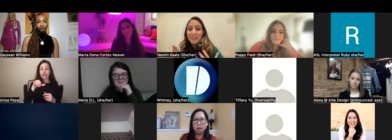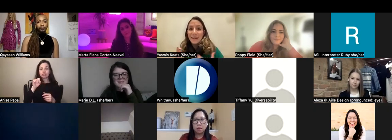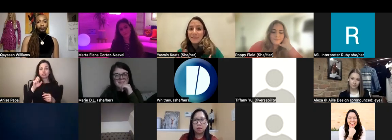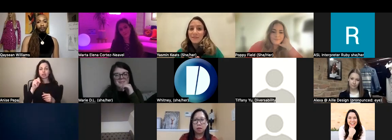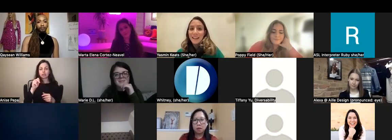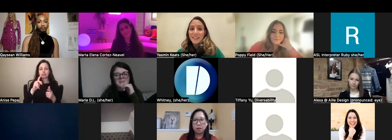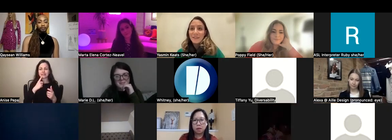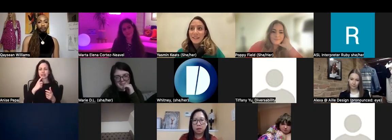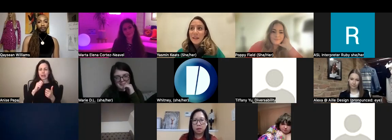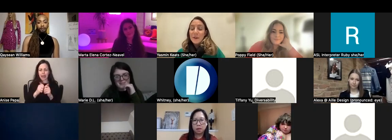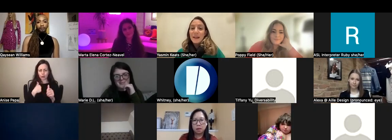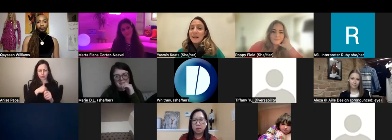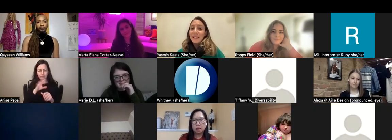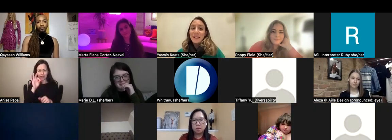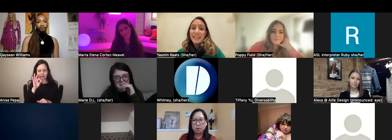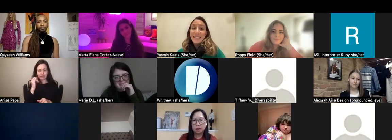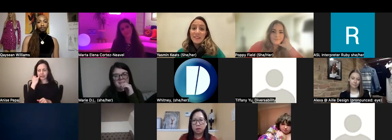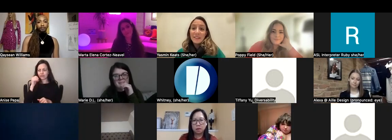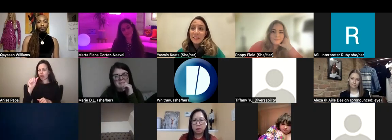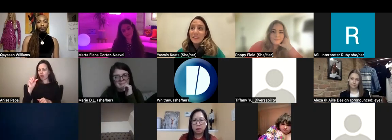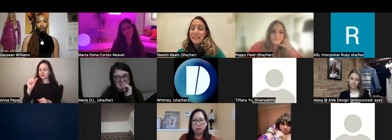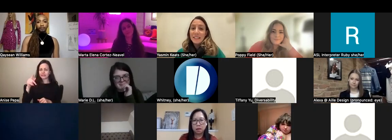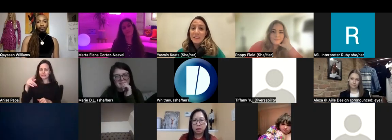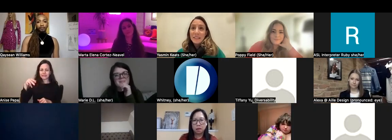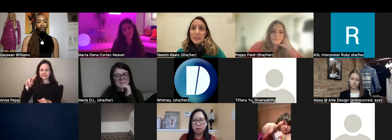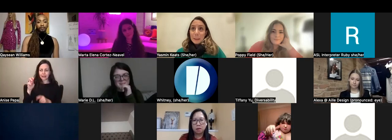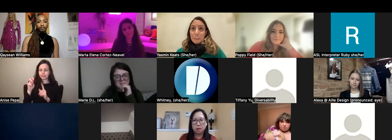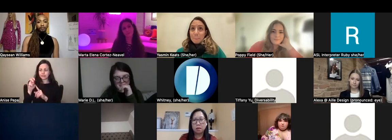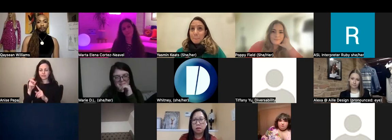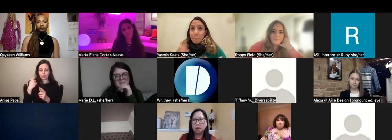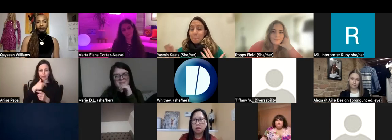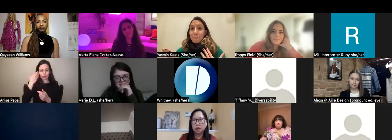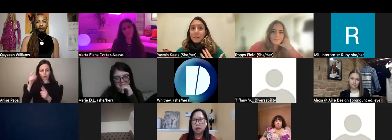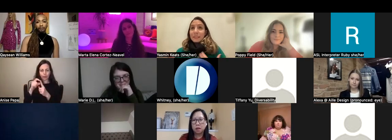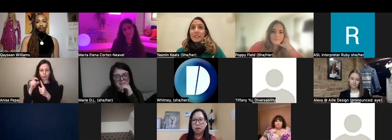thing called adaptive fashion. Well, when let's say you're looking on a